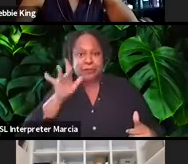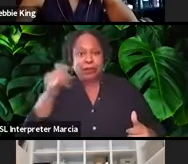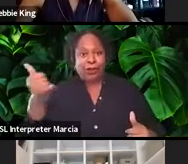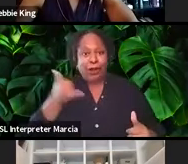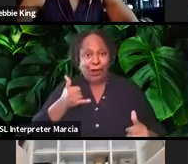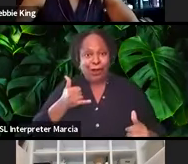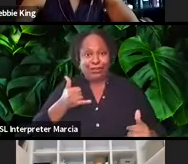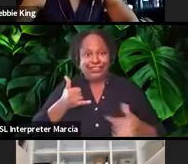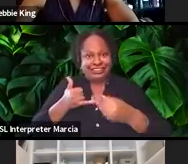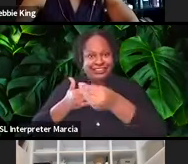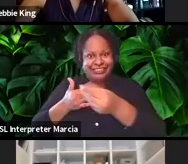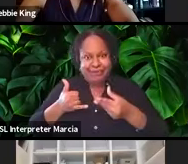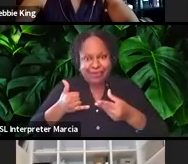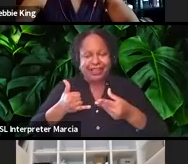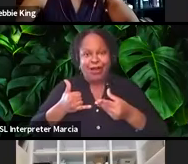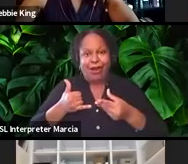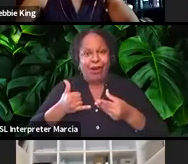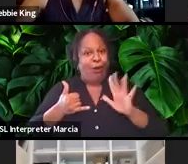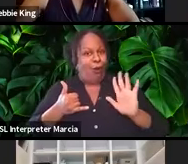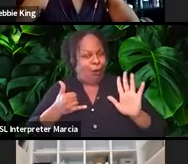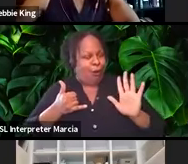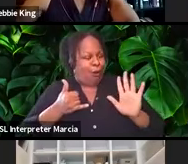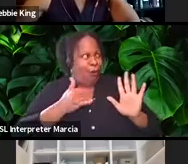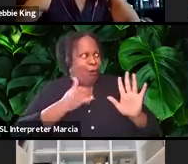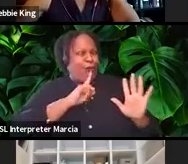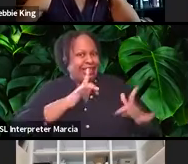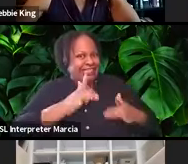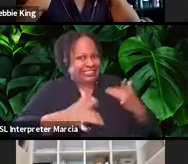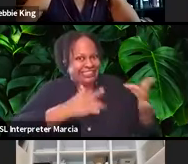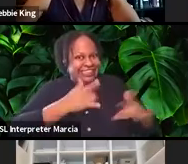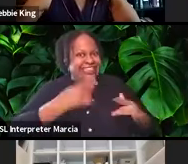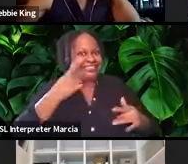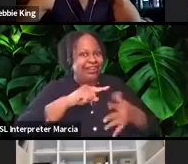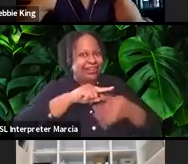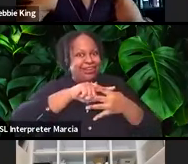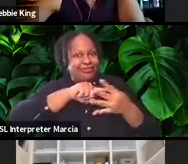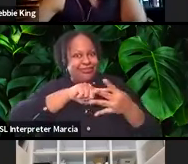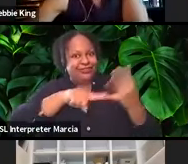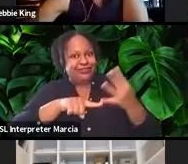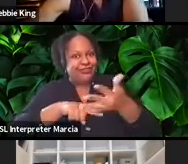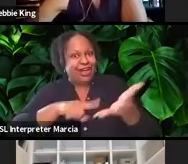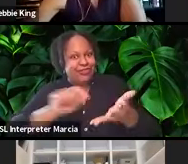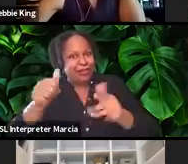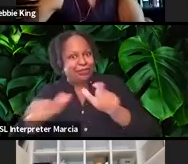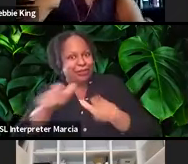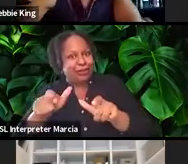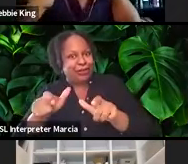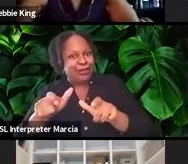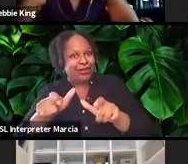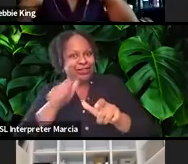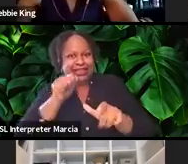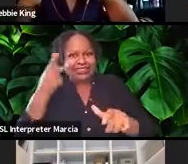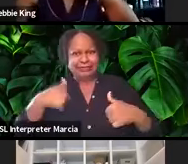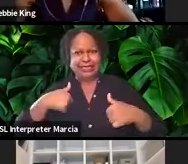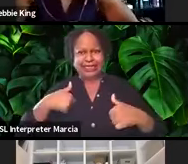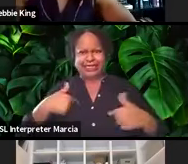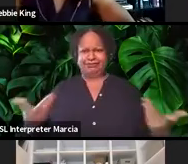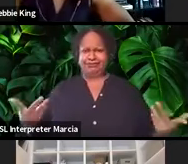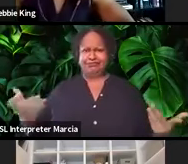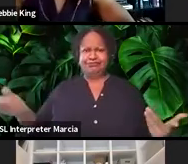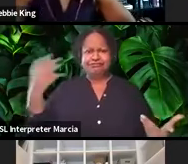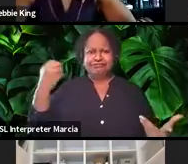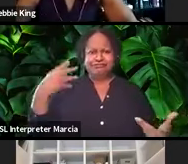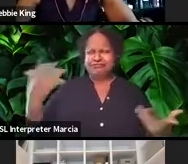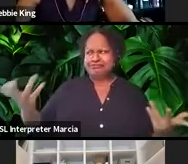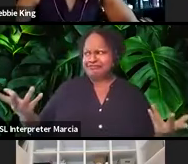and made it very clear that she is more excited about these panelists than she is to see me on this panel. These are just